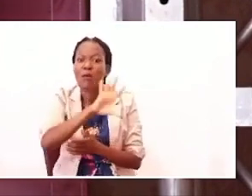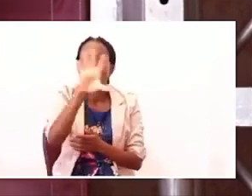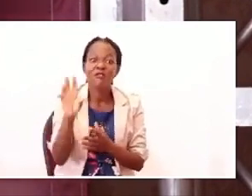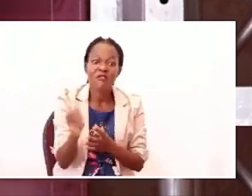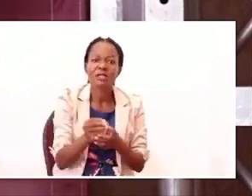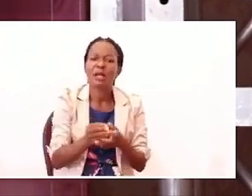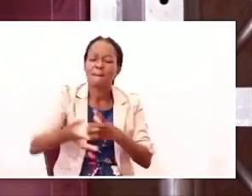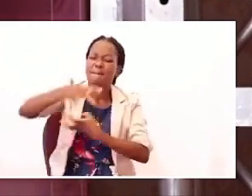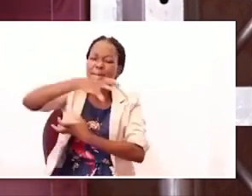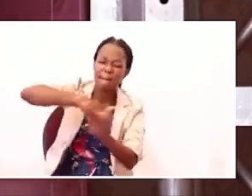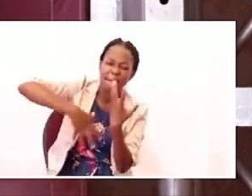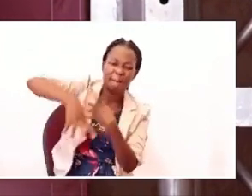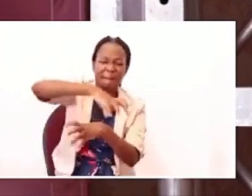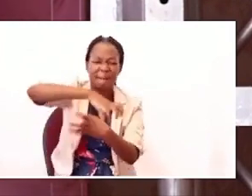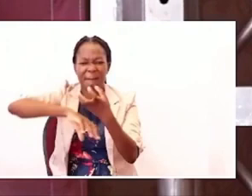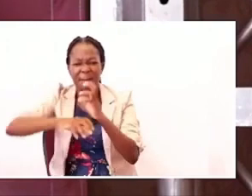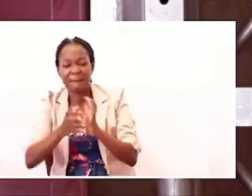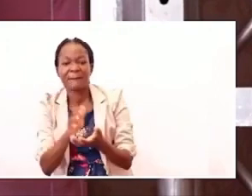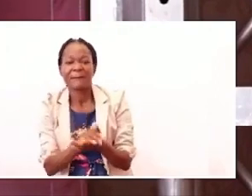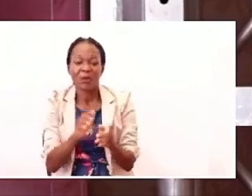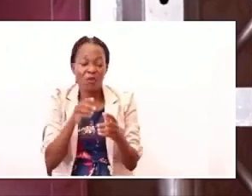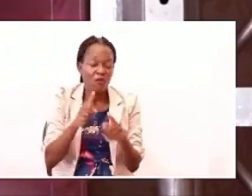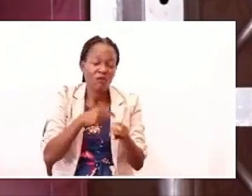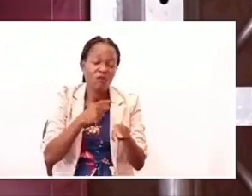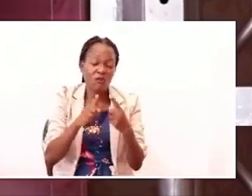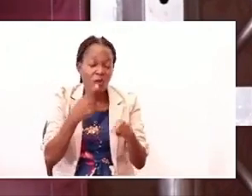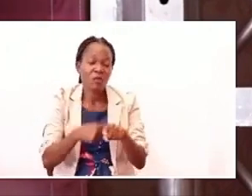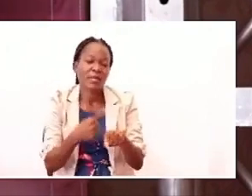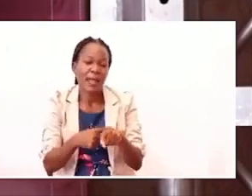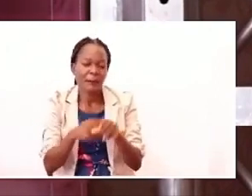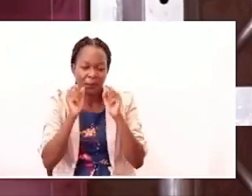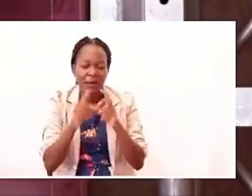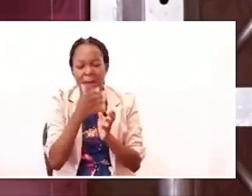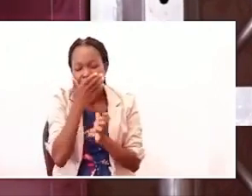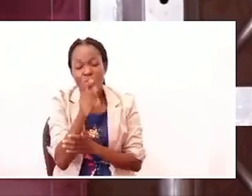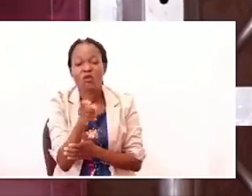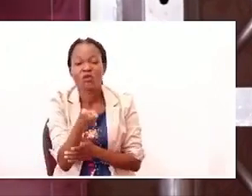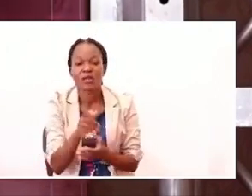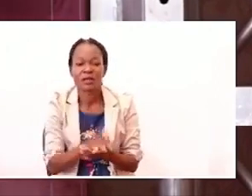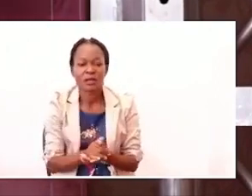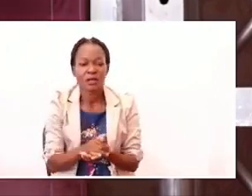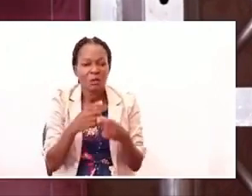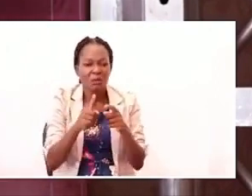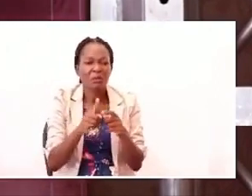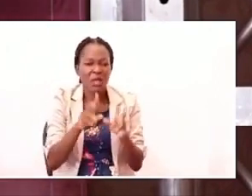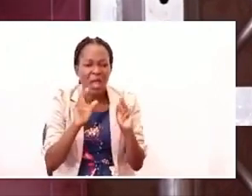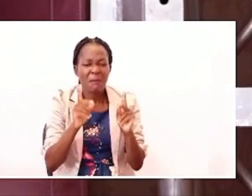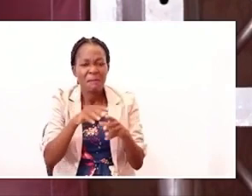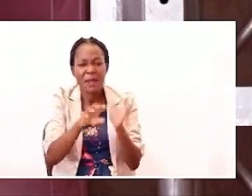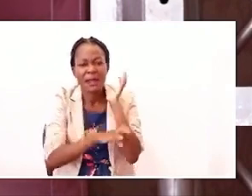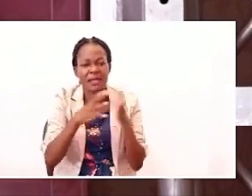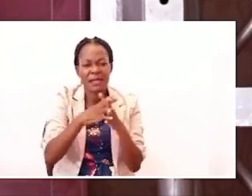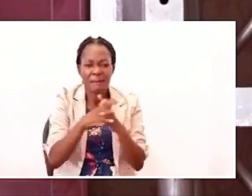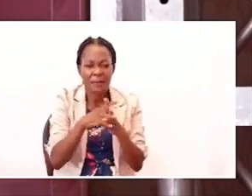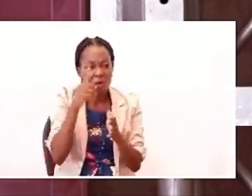as a result of COVID, including the fact that many of them have actually had to report negative growth rates in the